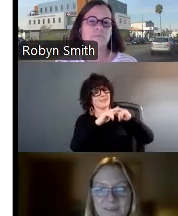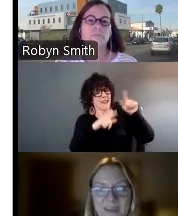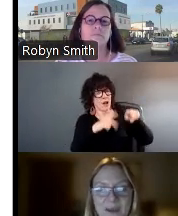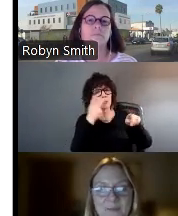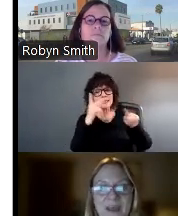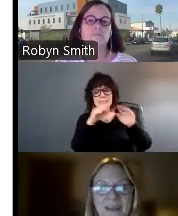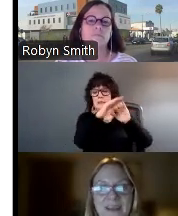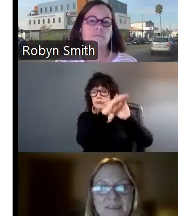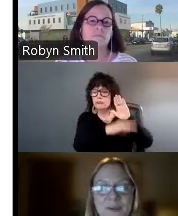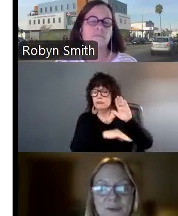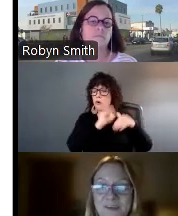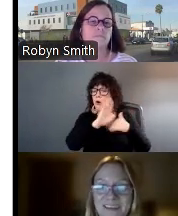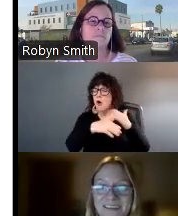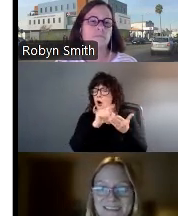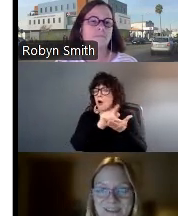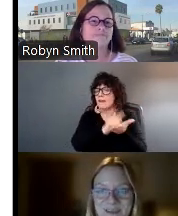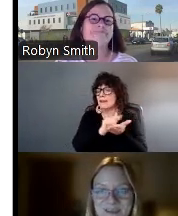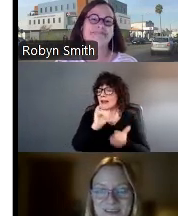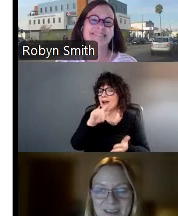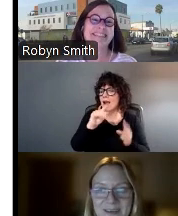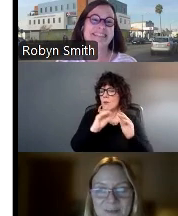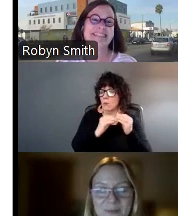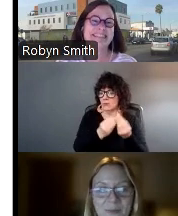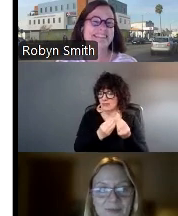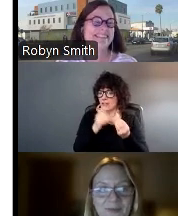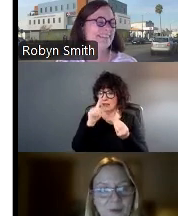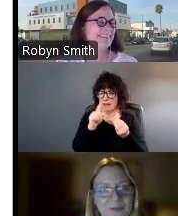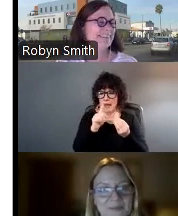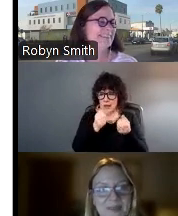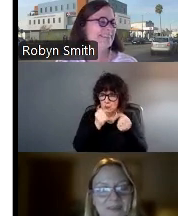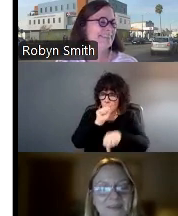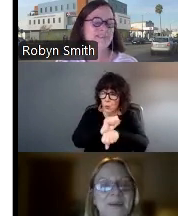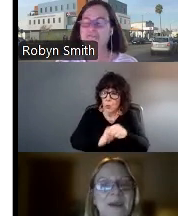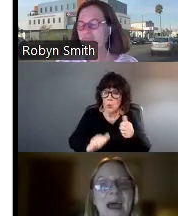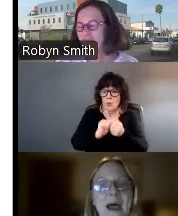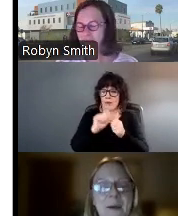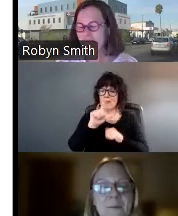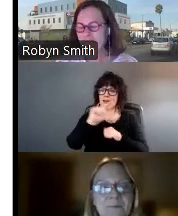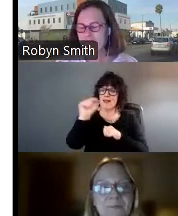highlighted because that is who presented to you tonight with the wonderful Robyn Smith.